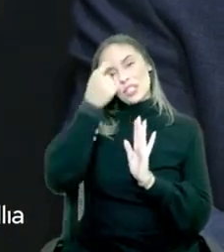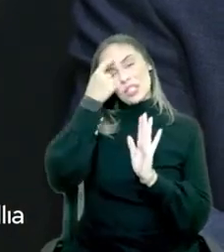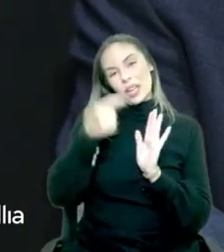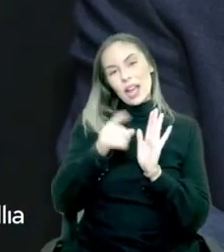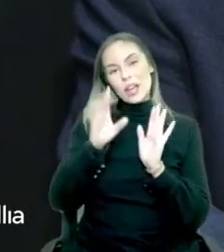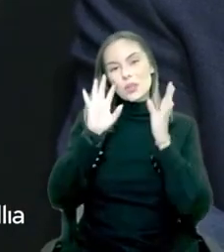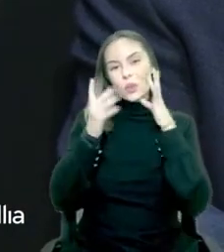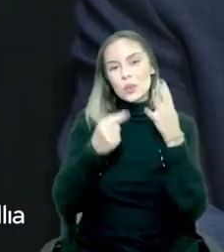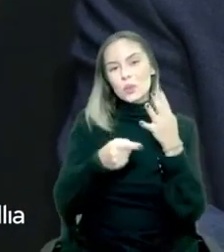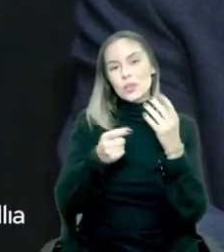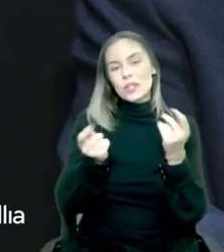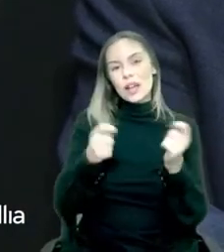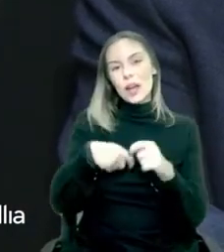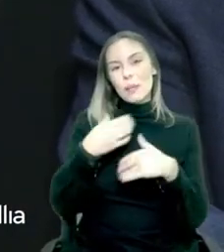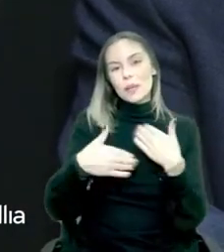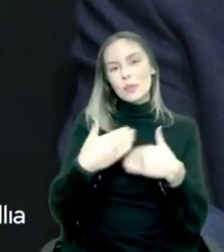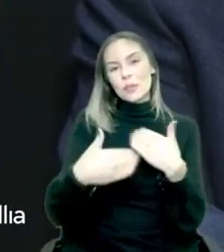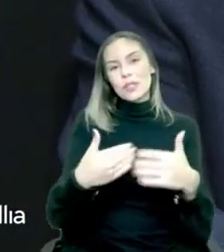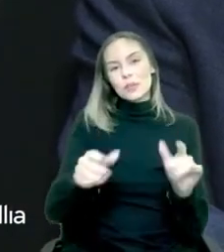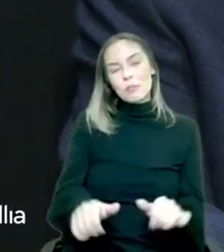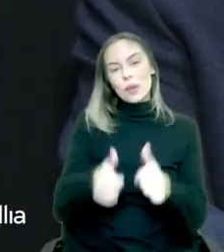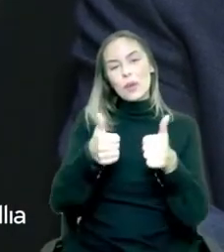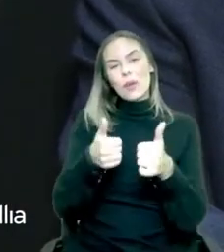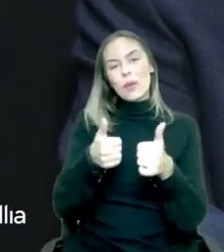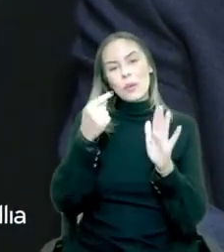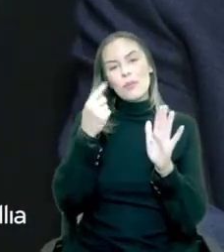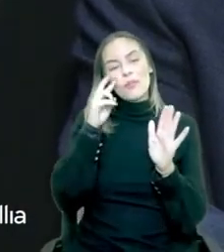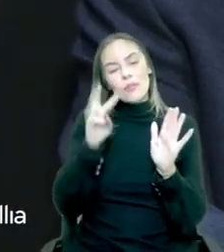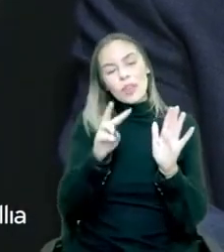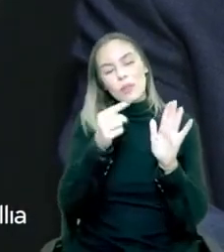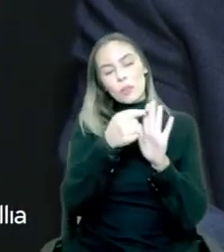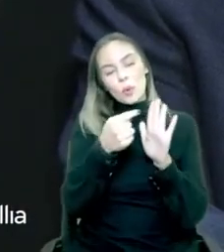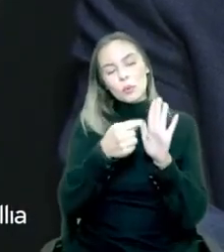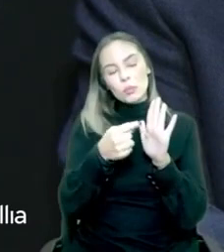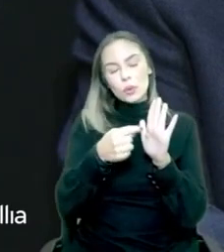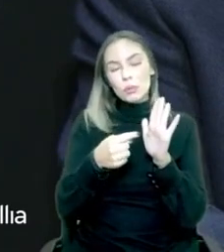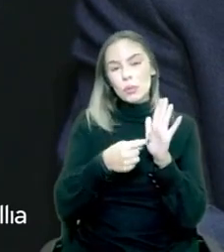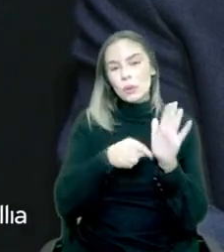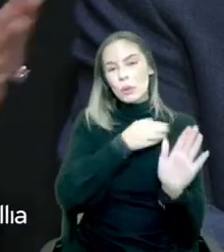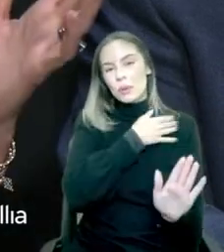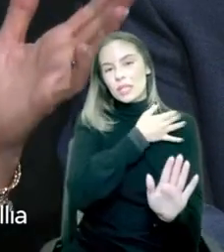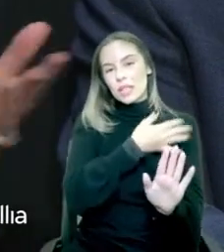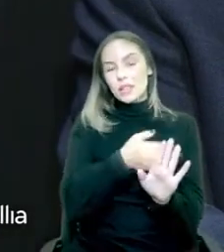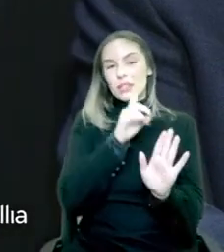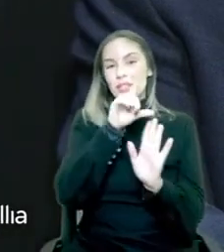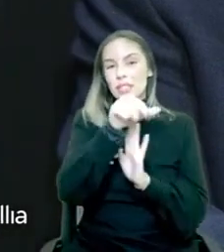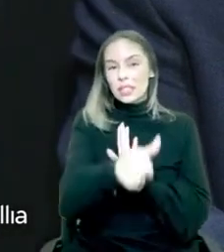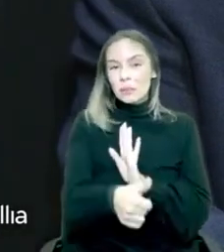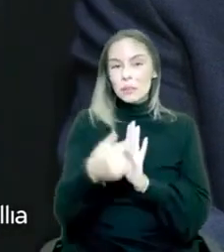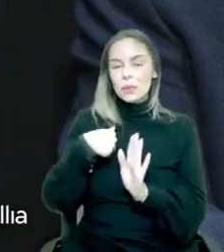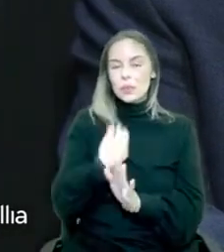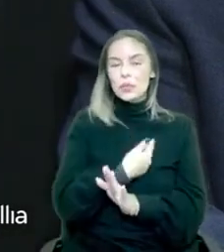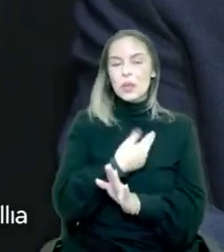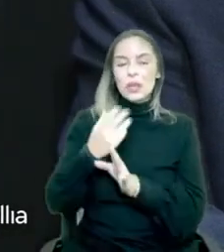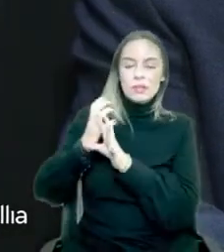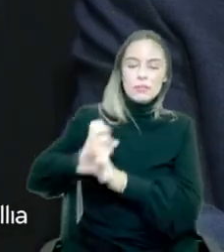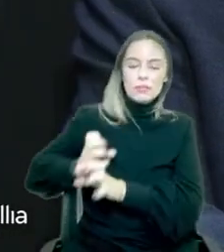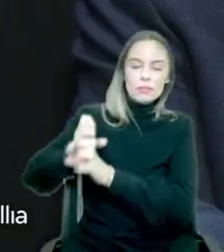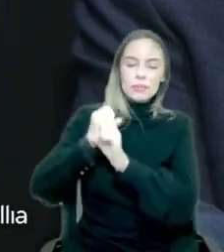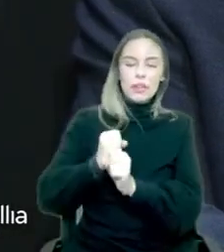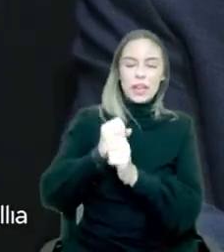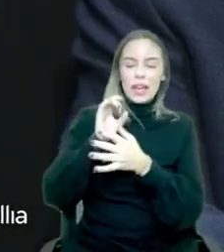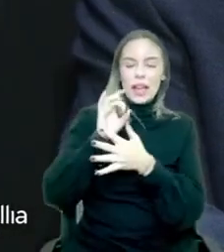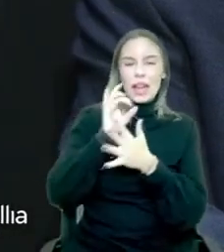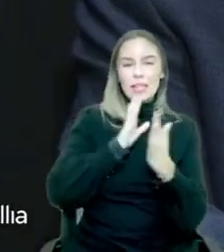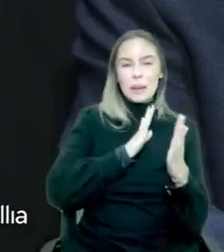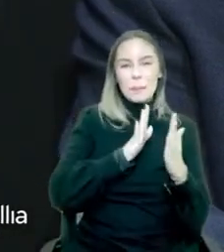and we looked at the pain points that were a part of that, and we contemplated for every part of that journey, how could